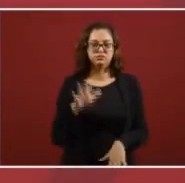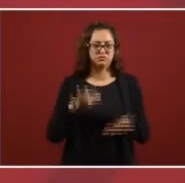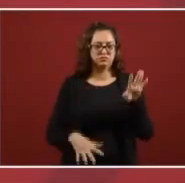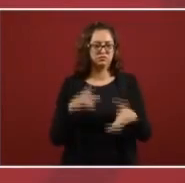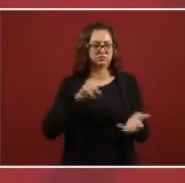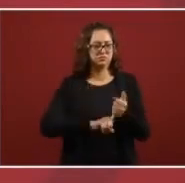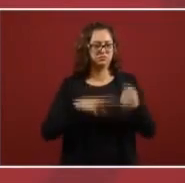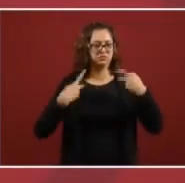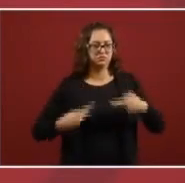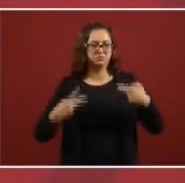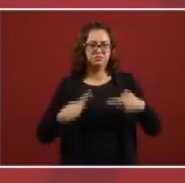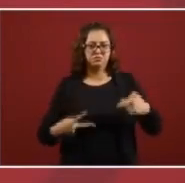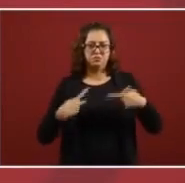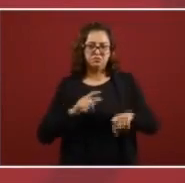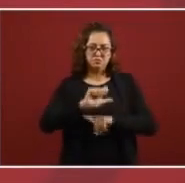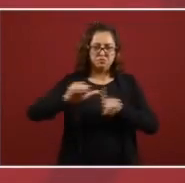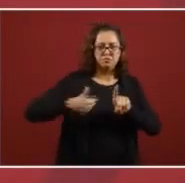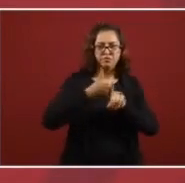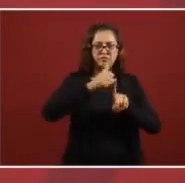And then they have helpers.